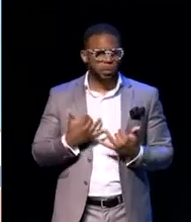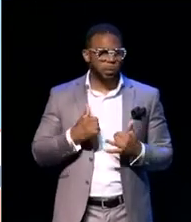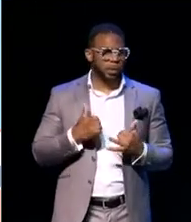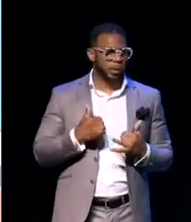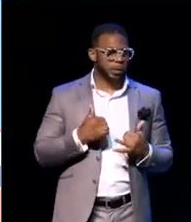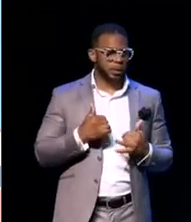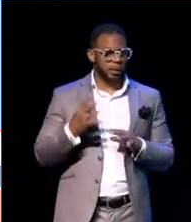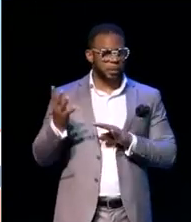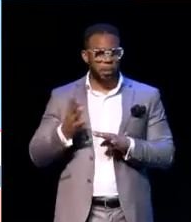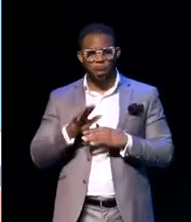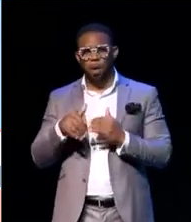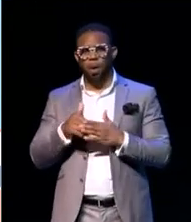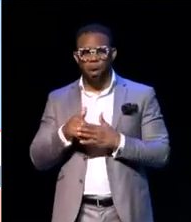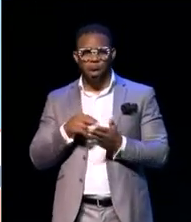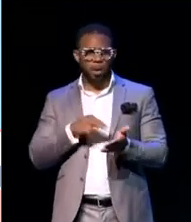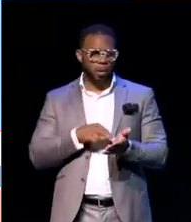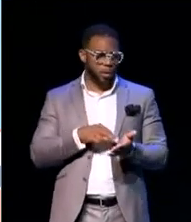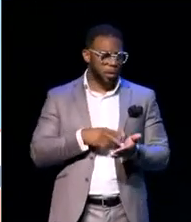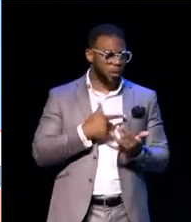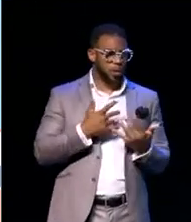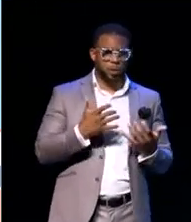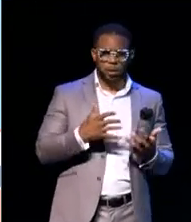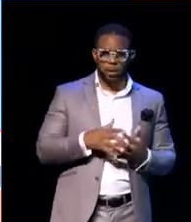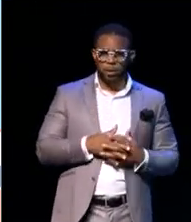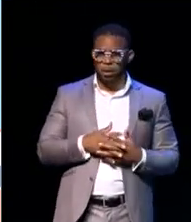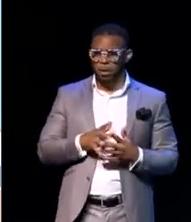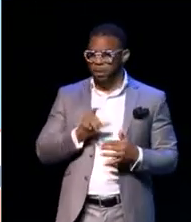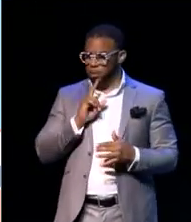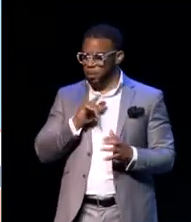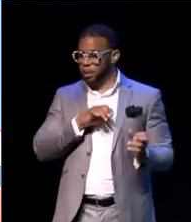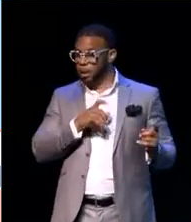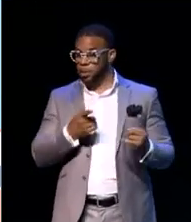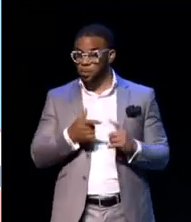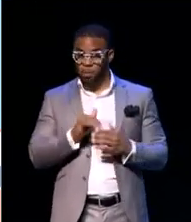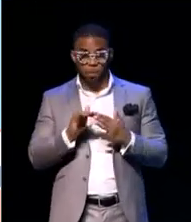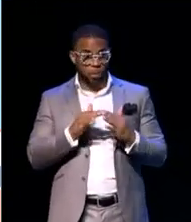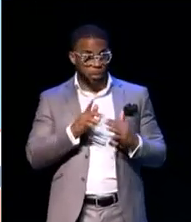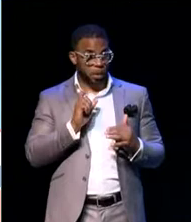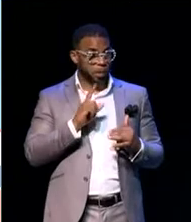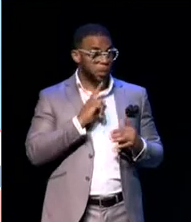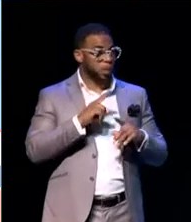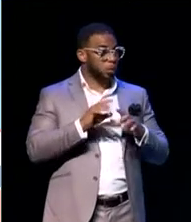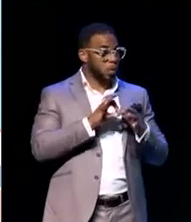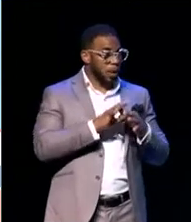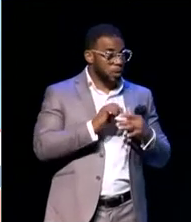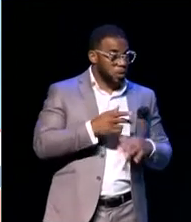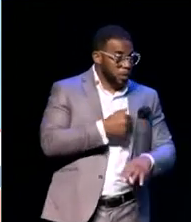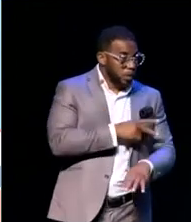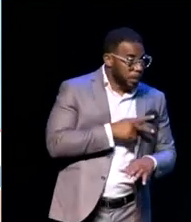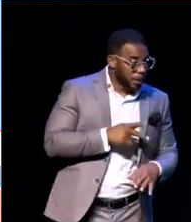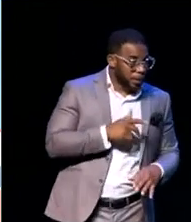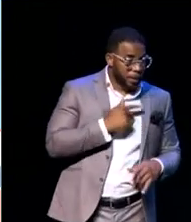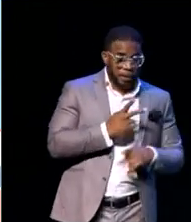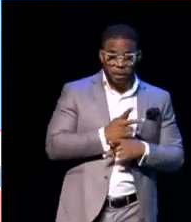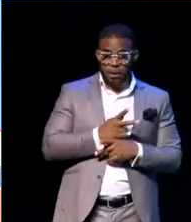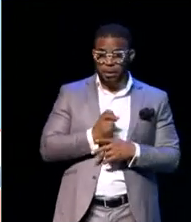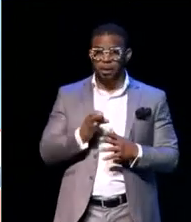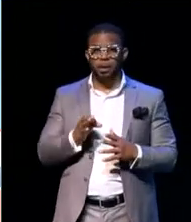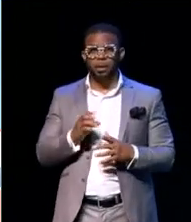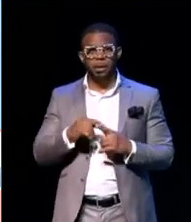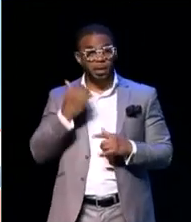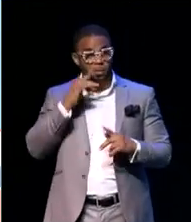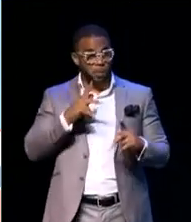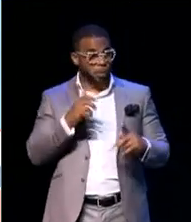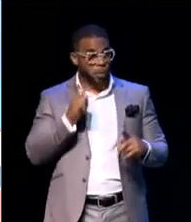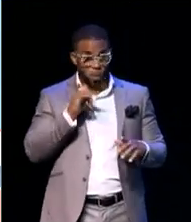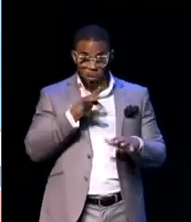can pipeline all of the nurses that we want to. They should be coming from the community. They should be relatable to patients that they're taking care of. But if